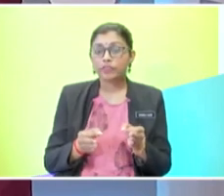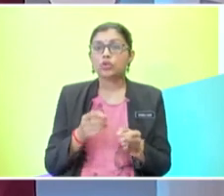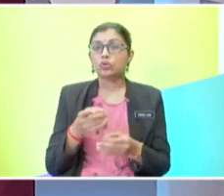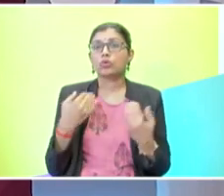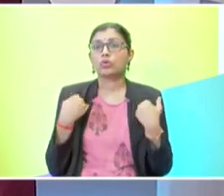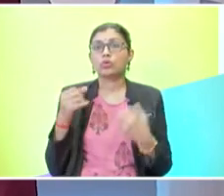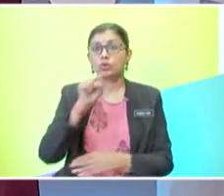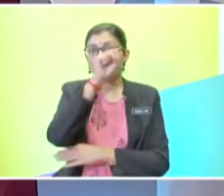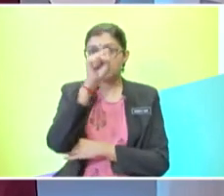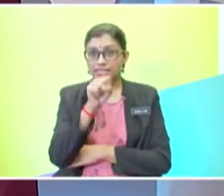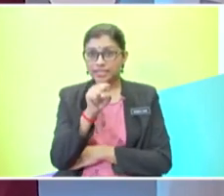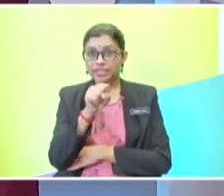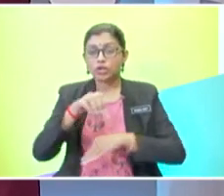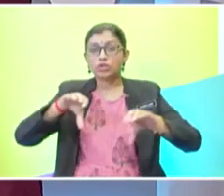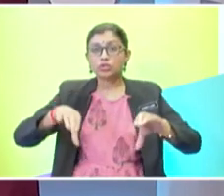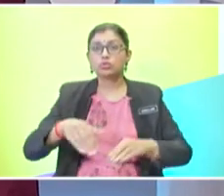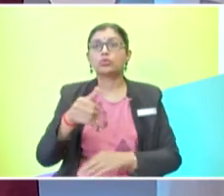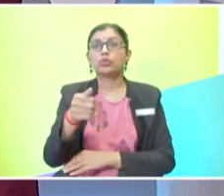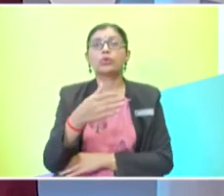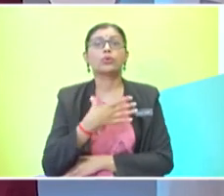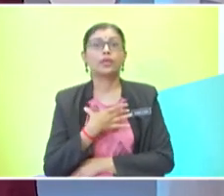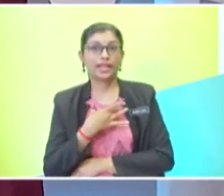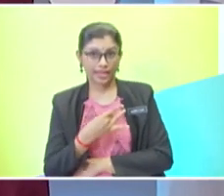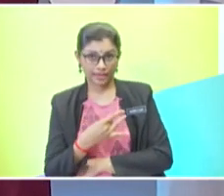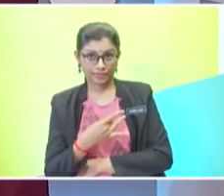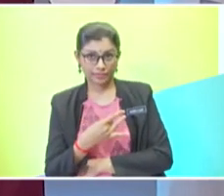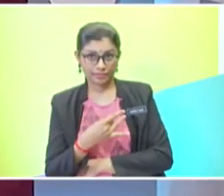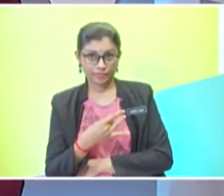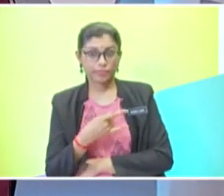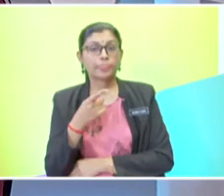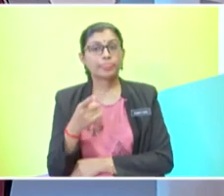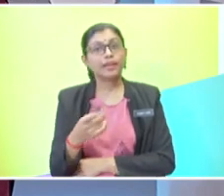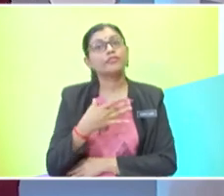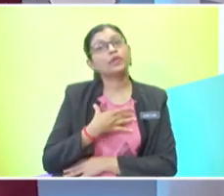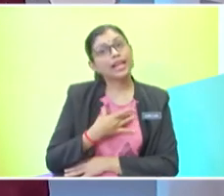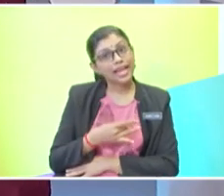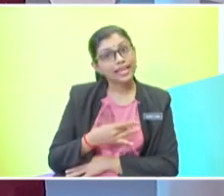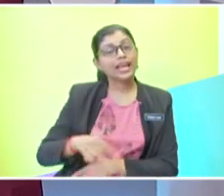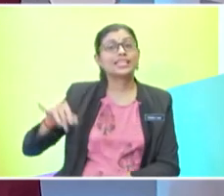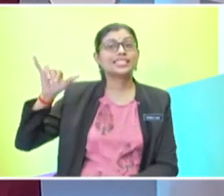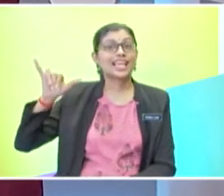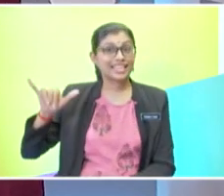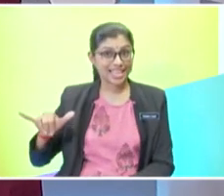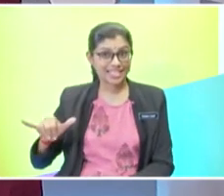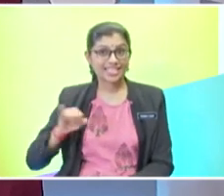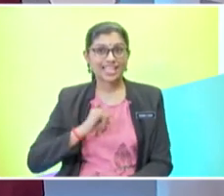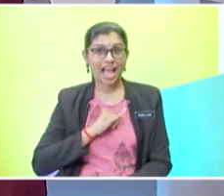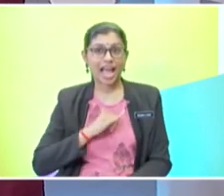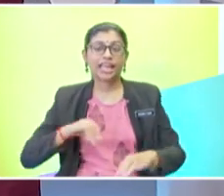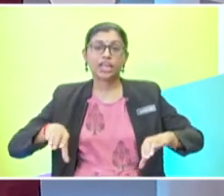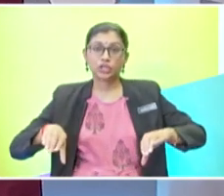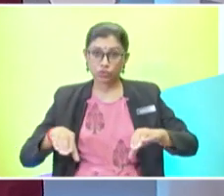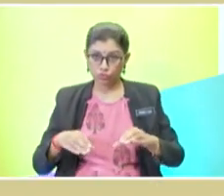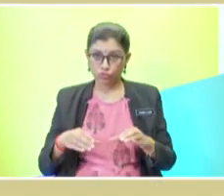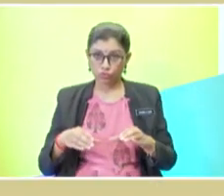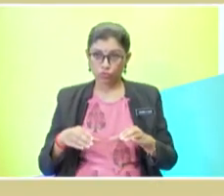to like it, then your response could either be, yes, I do. Mm-hmm. Or if you want to extend the